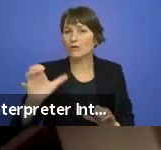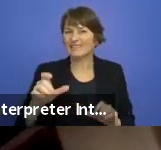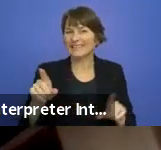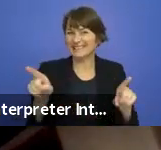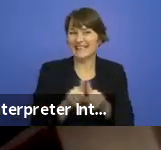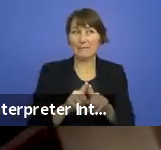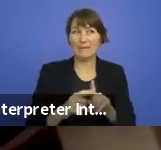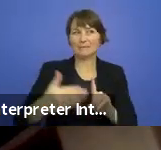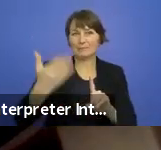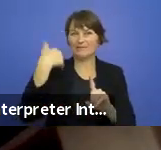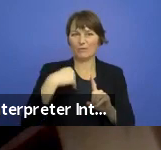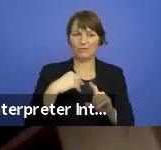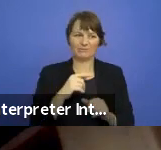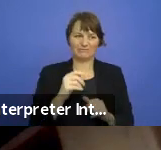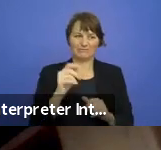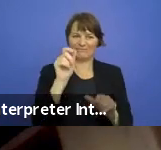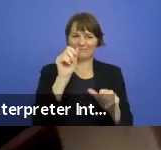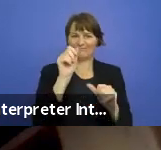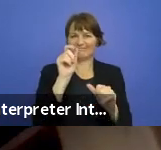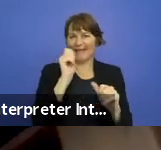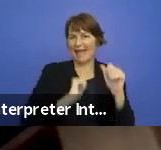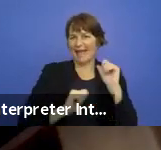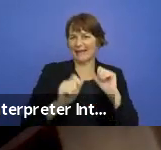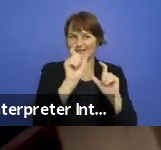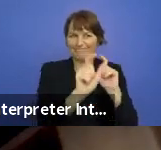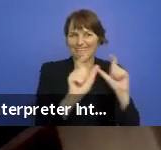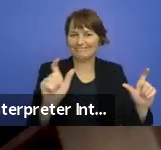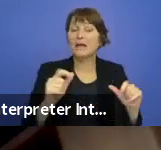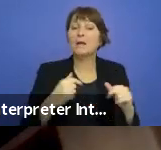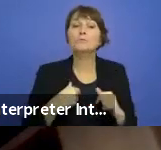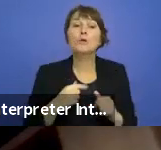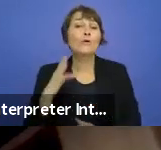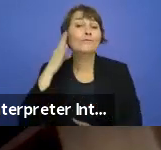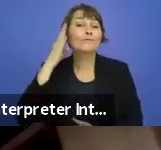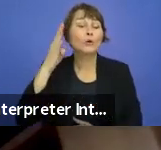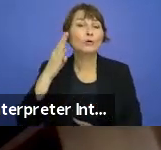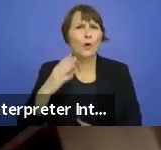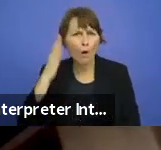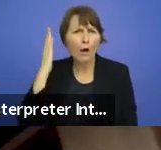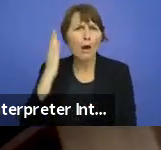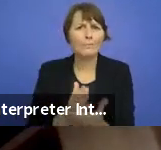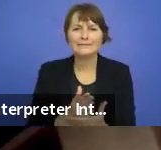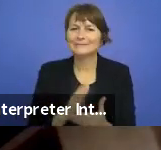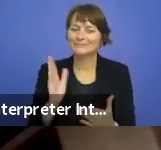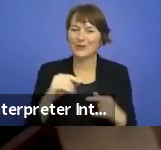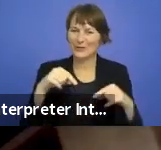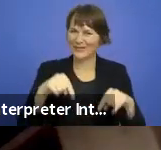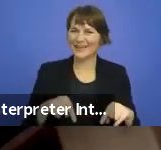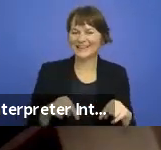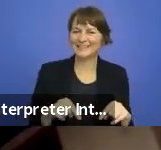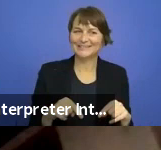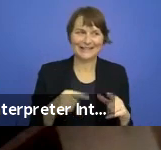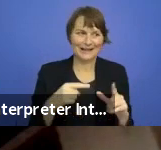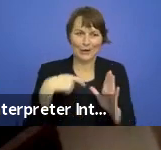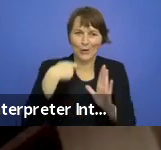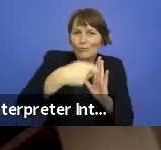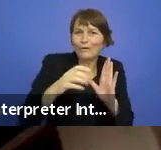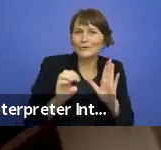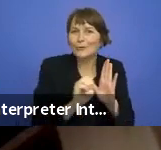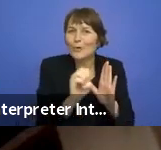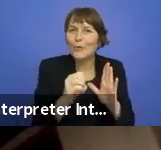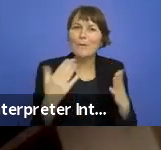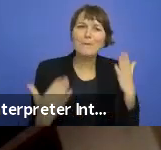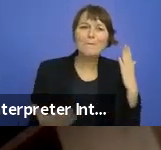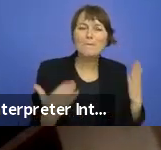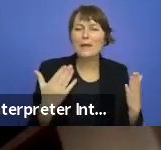uncertain. And maybe, just maybe, this new nomad version of Project Europa might be even